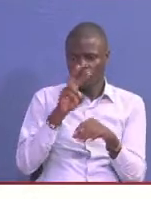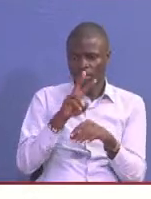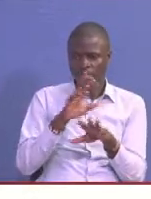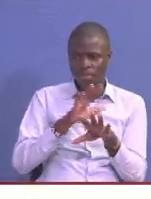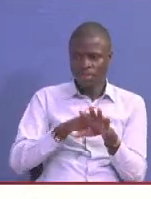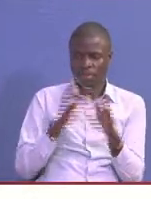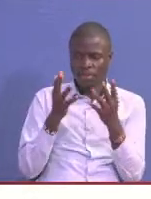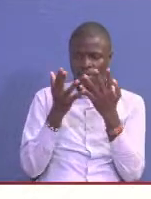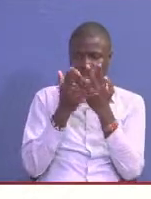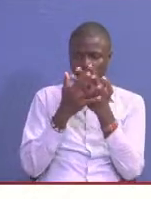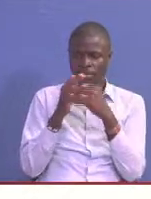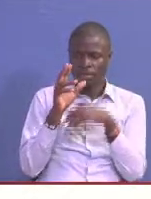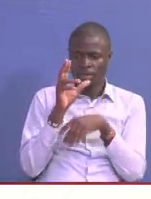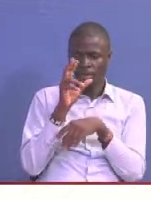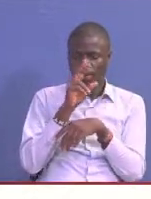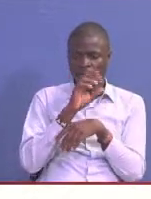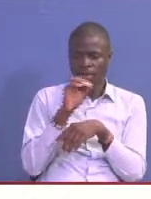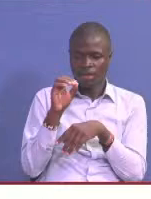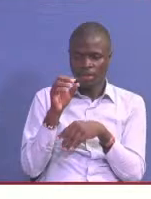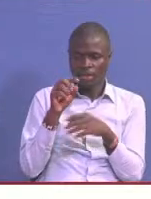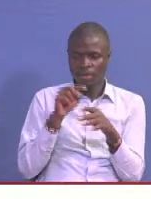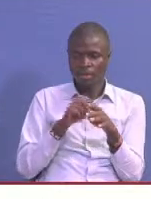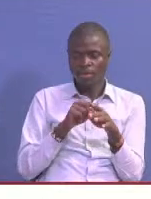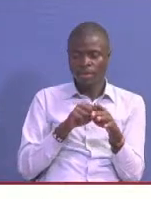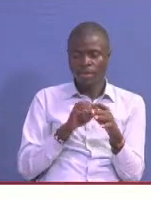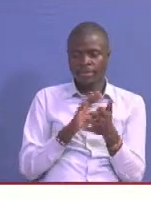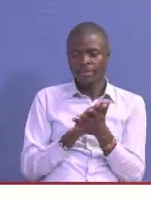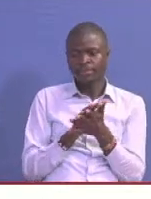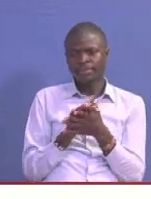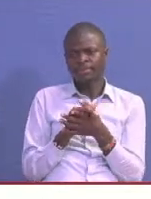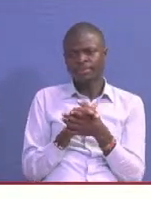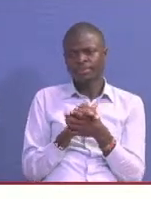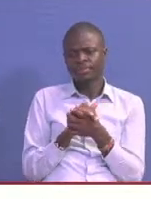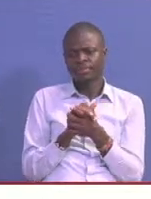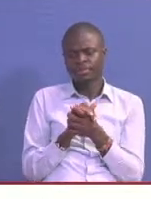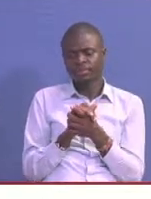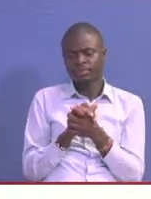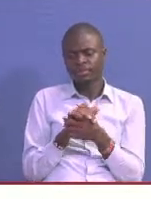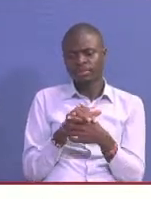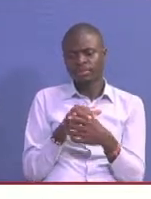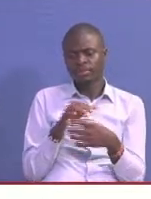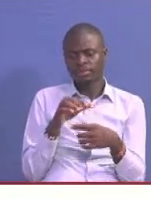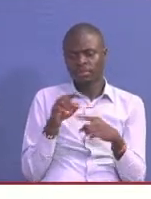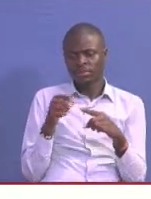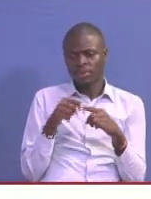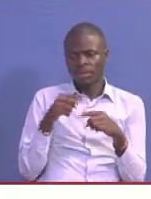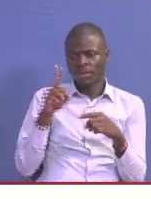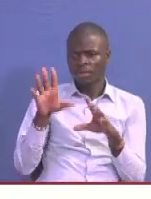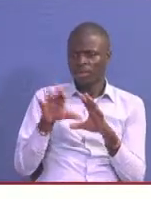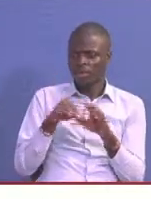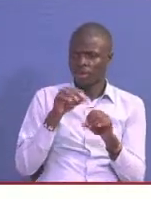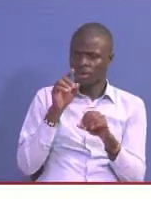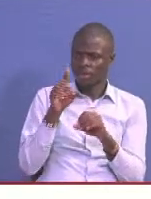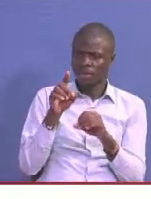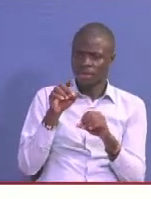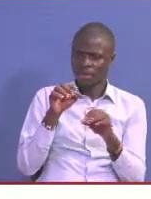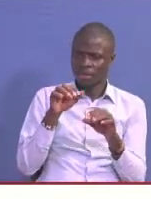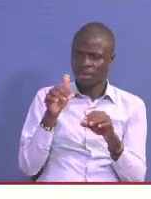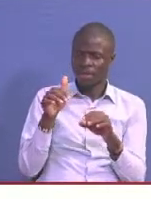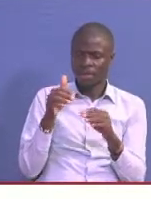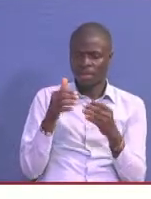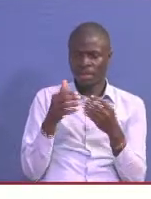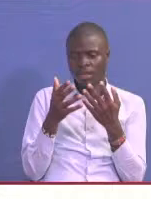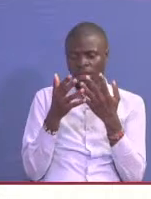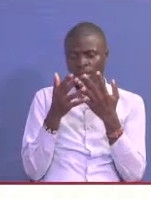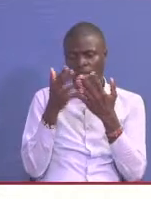the computer, and there is nothing that we touched about the computer. And when you go out there in these other universities